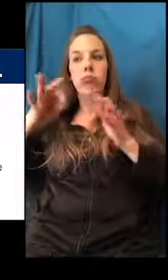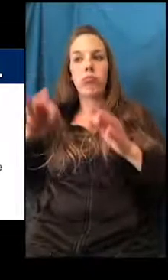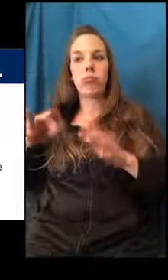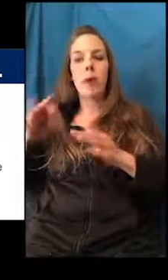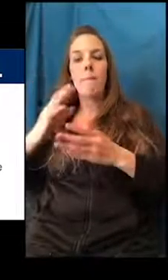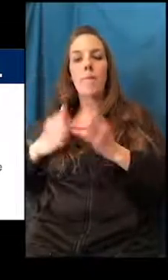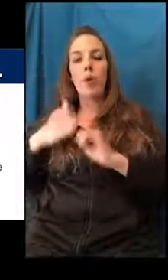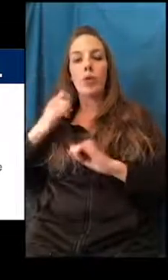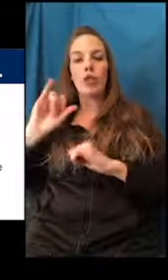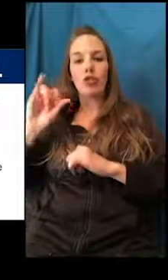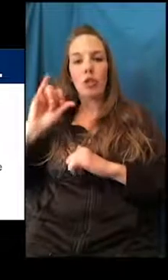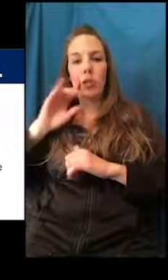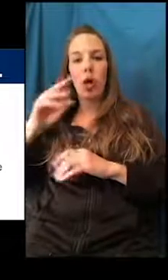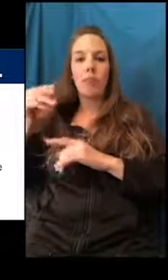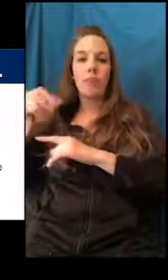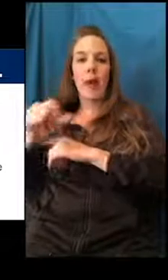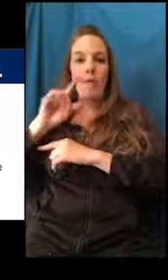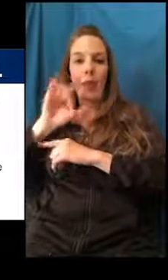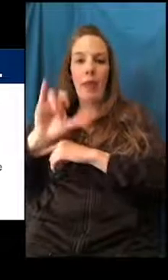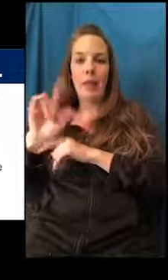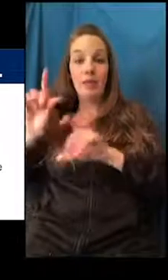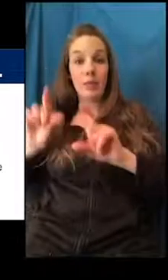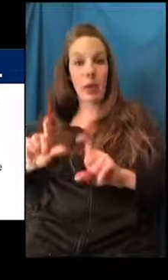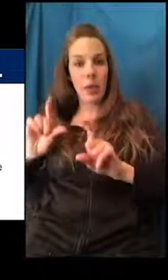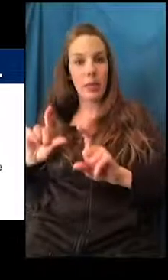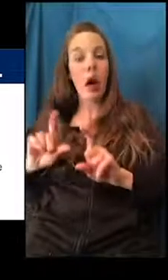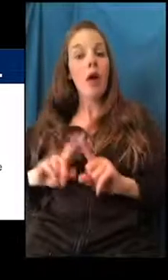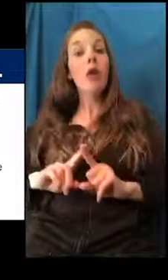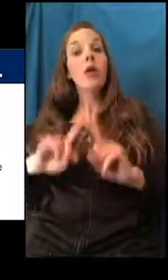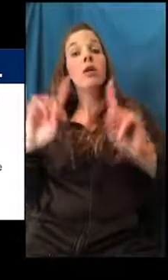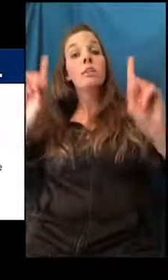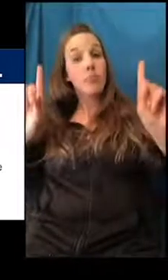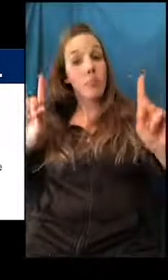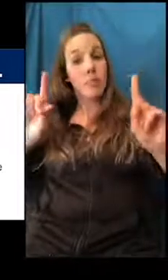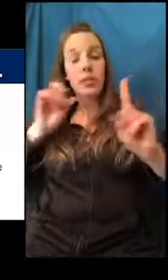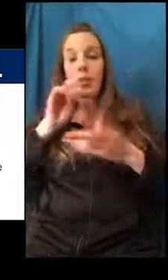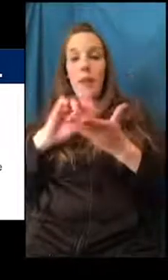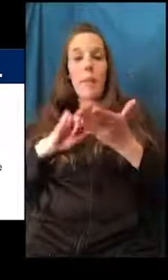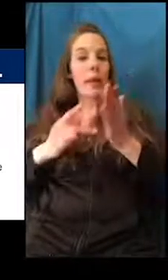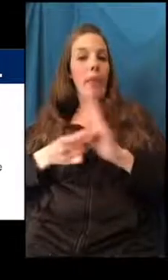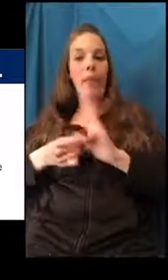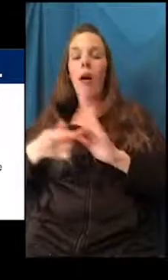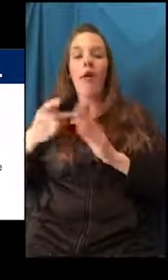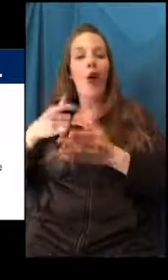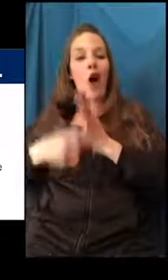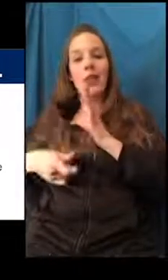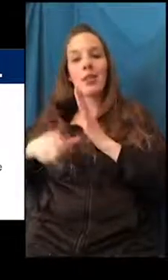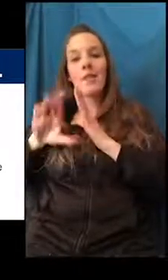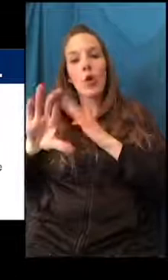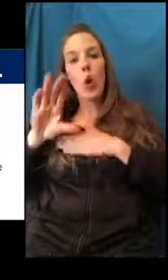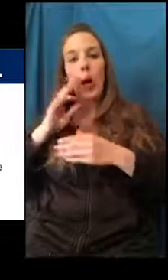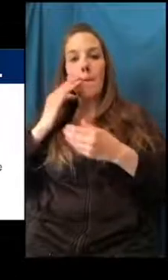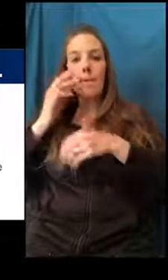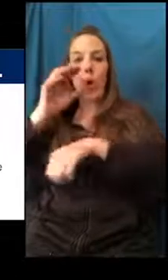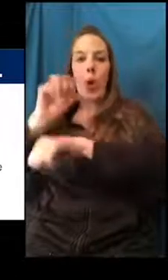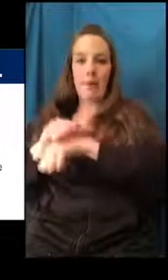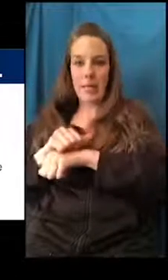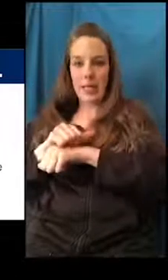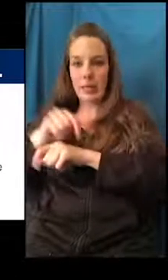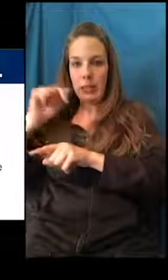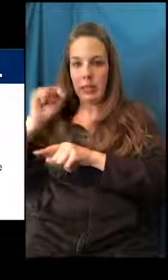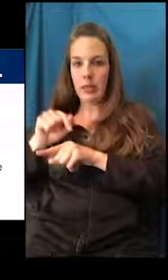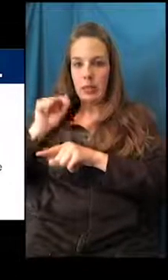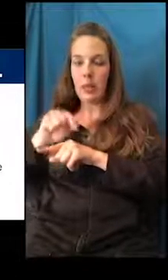picking up the cost of that test. However, that does not always mean that the cost of your appointment being seen would be